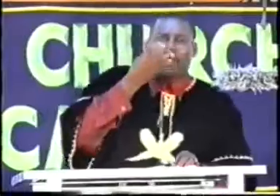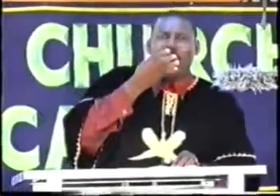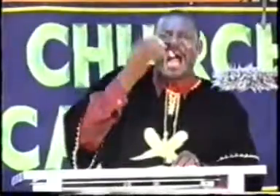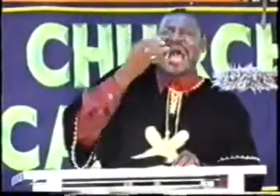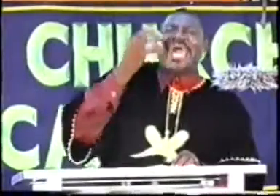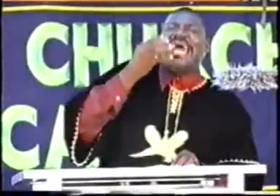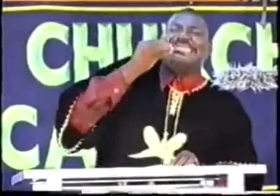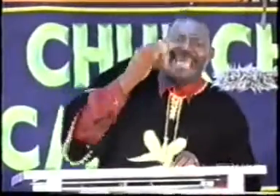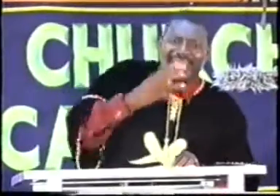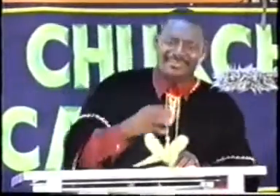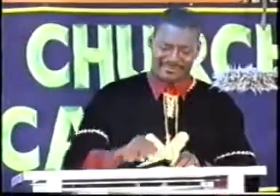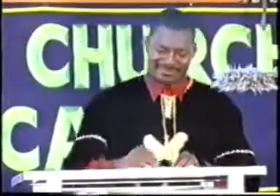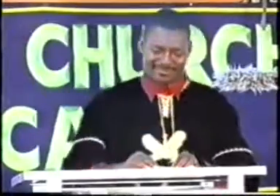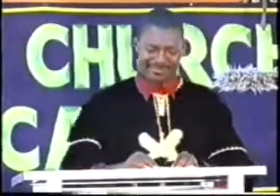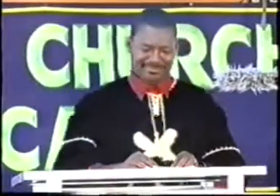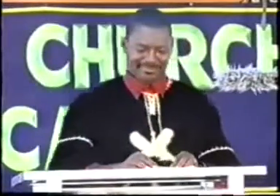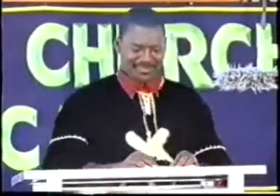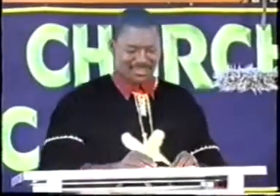And no a de.